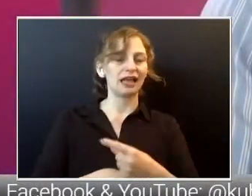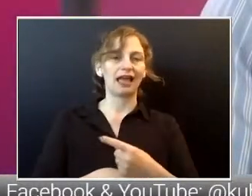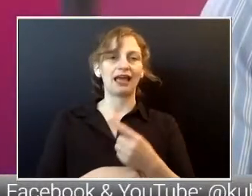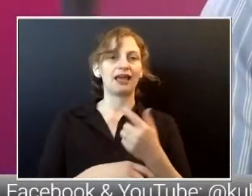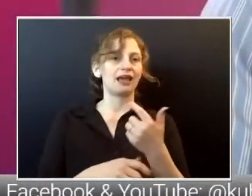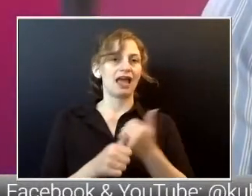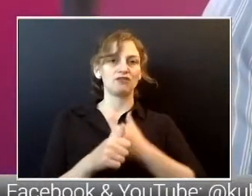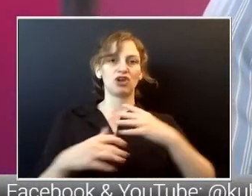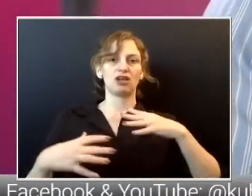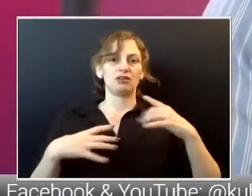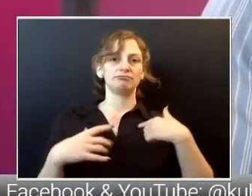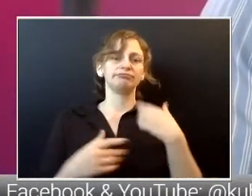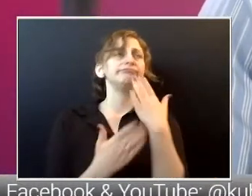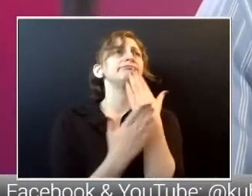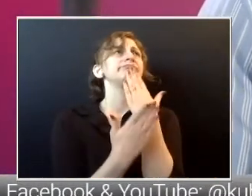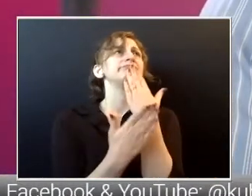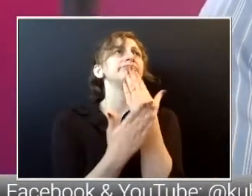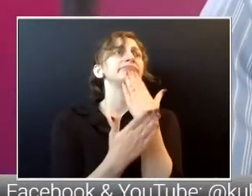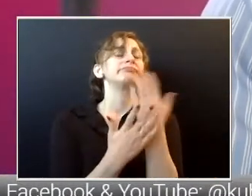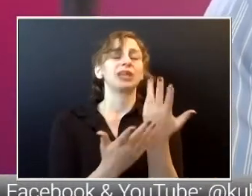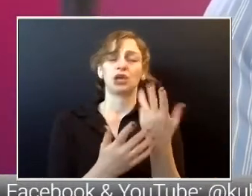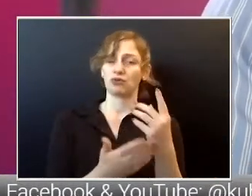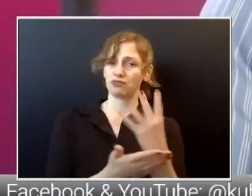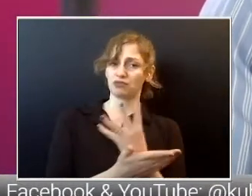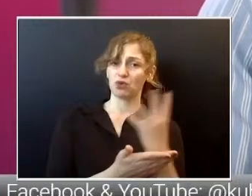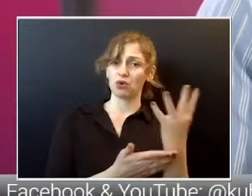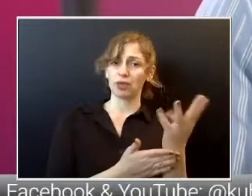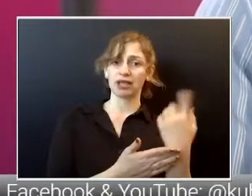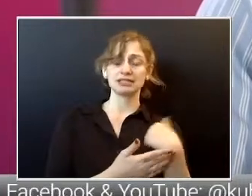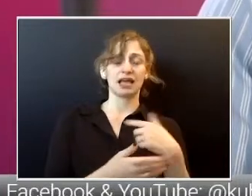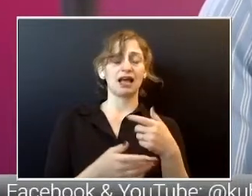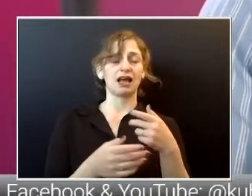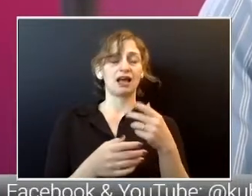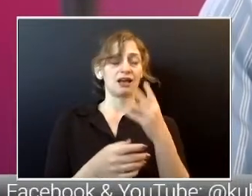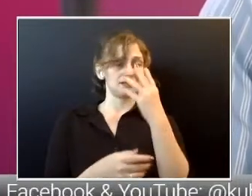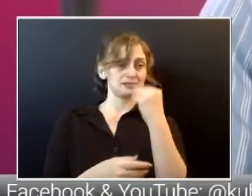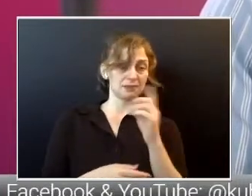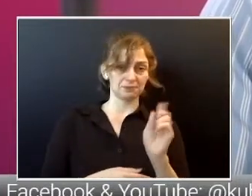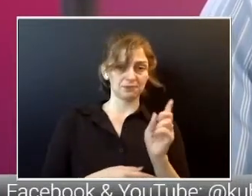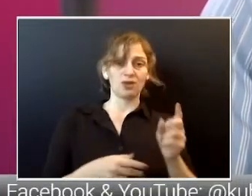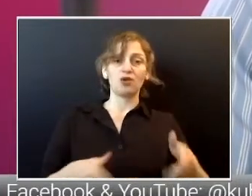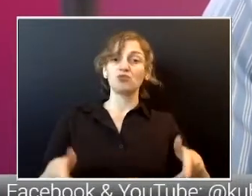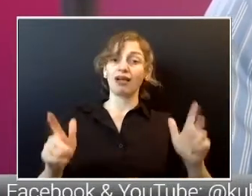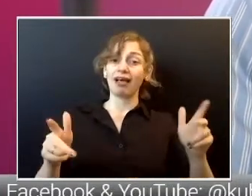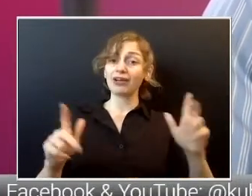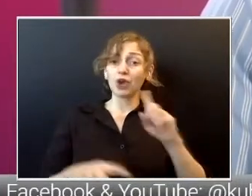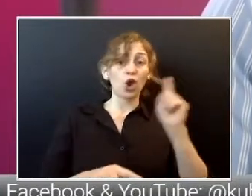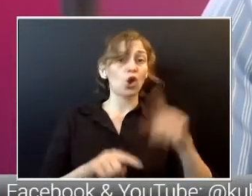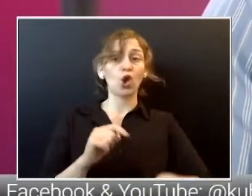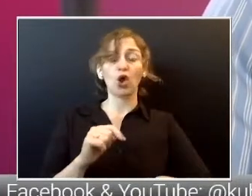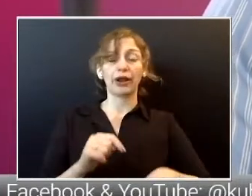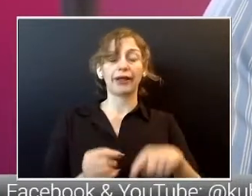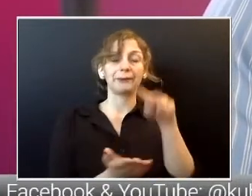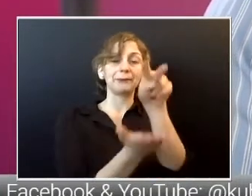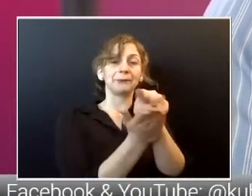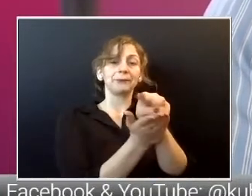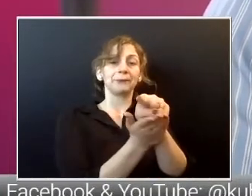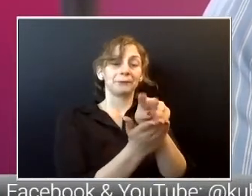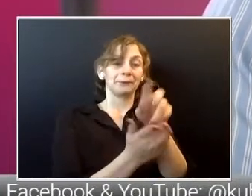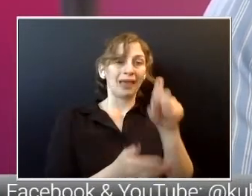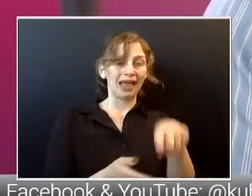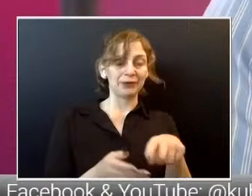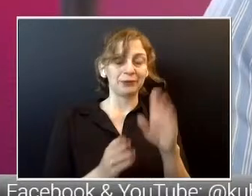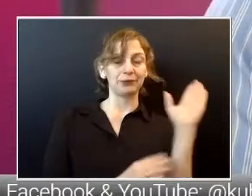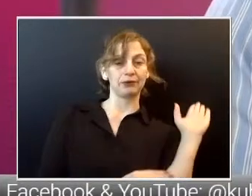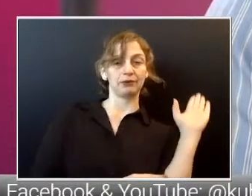4 weeks, I slept in a recliner. I couldn't sleep prone, for a long time, and just all the little things. And so I thought, if I